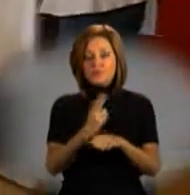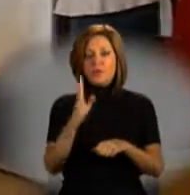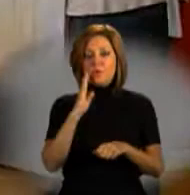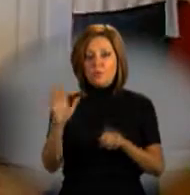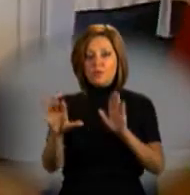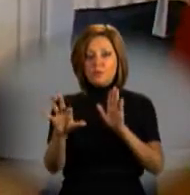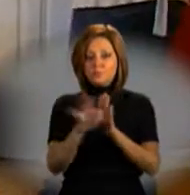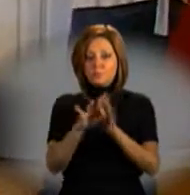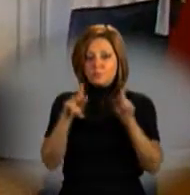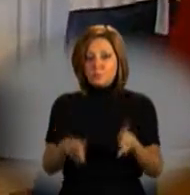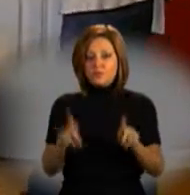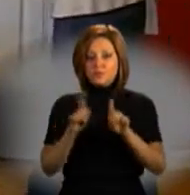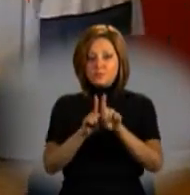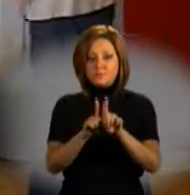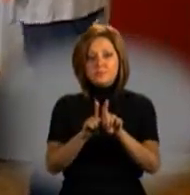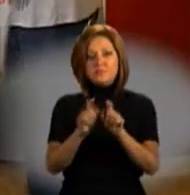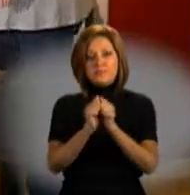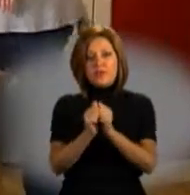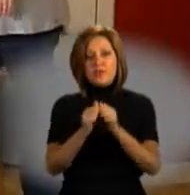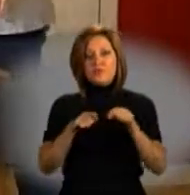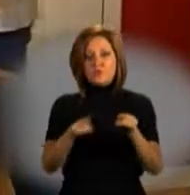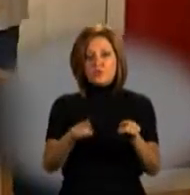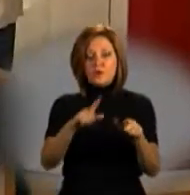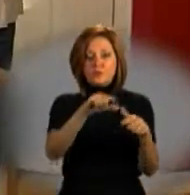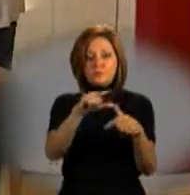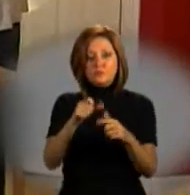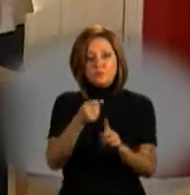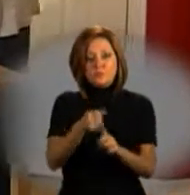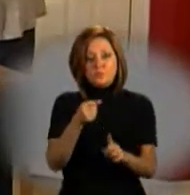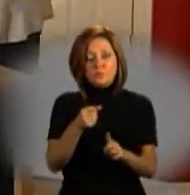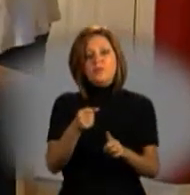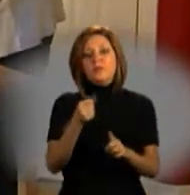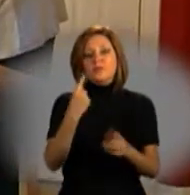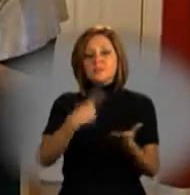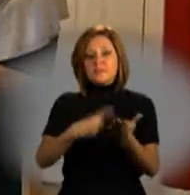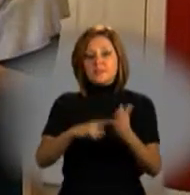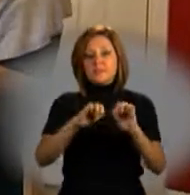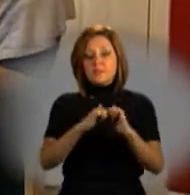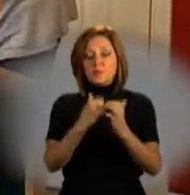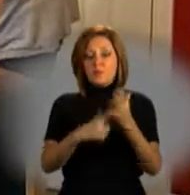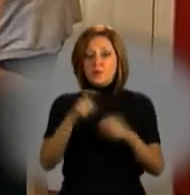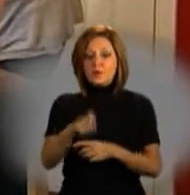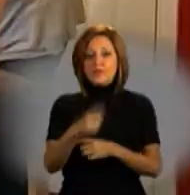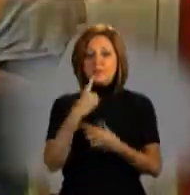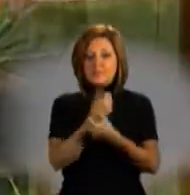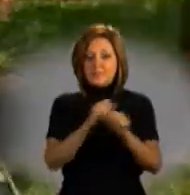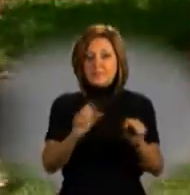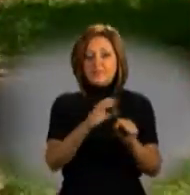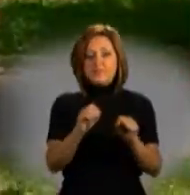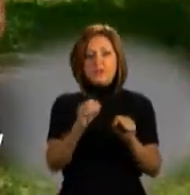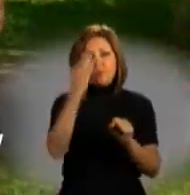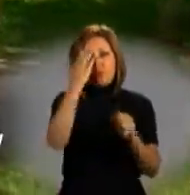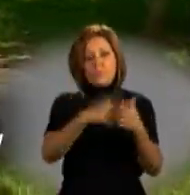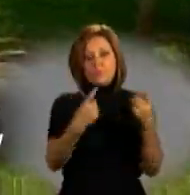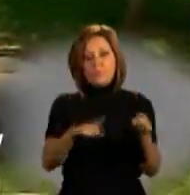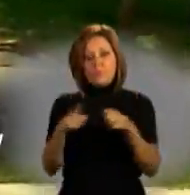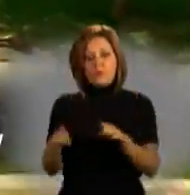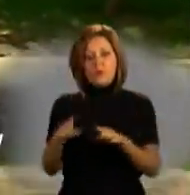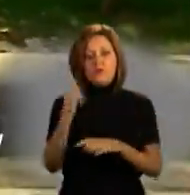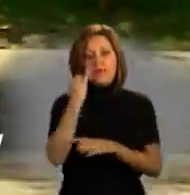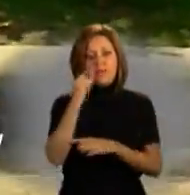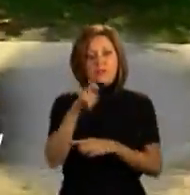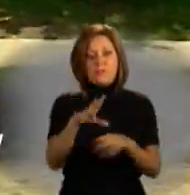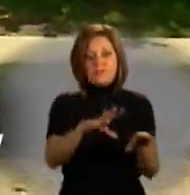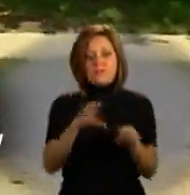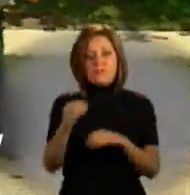and your hurricane helper be together during a storm? Visit about what you'll need to be safe and to stay informed. If your zip code must